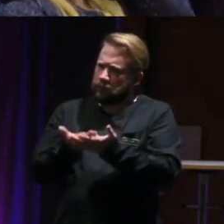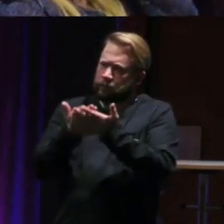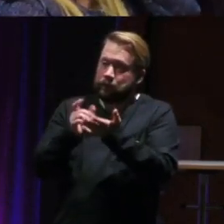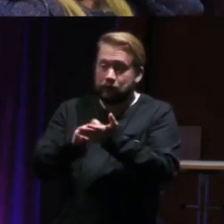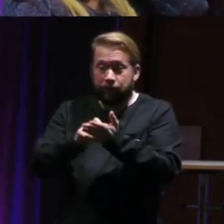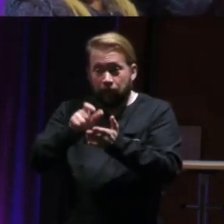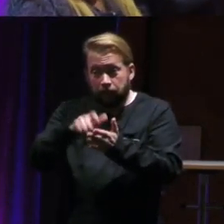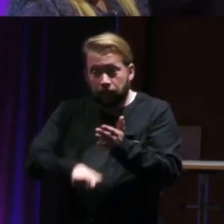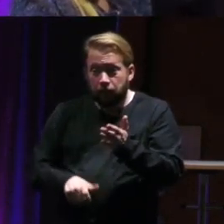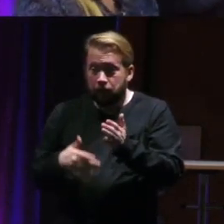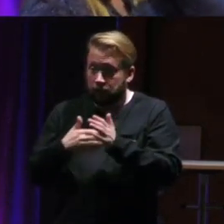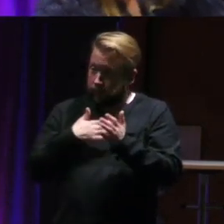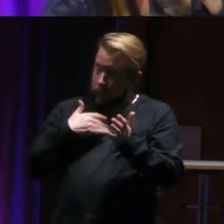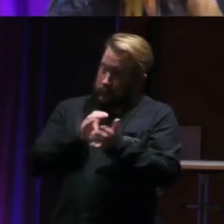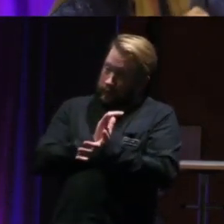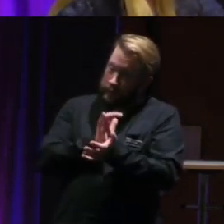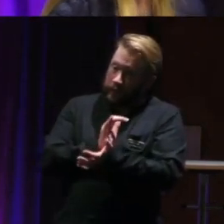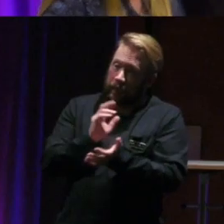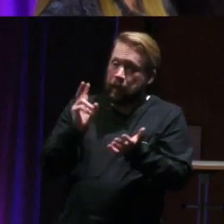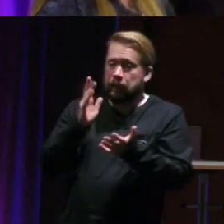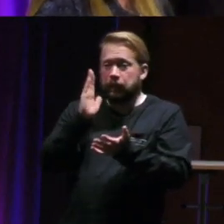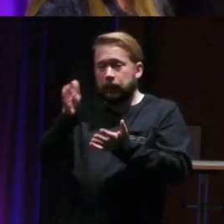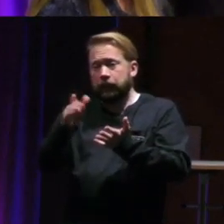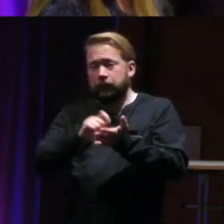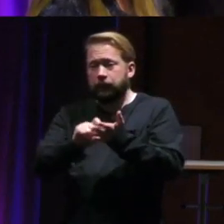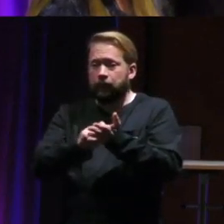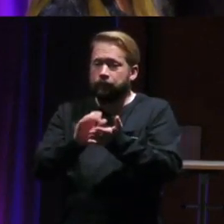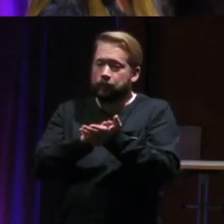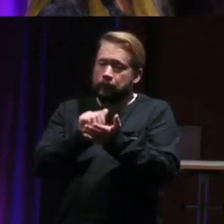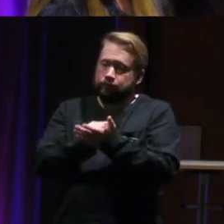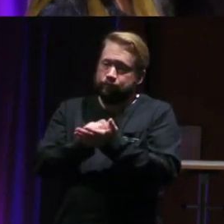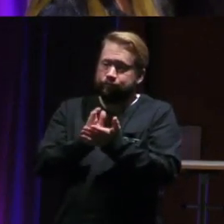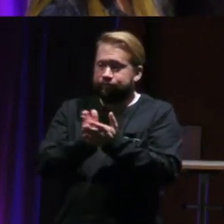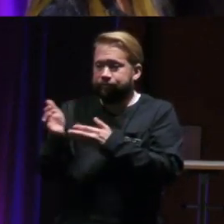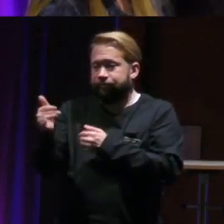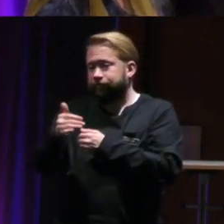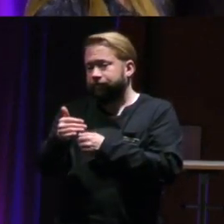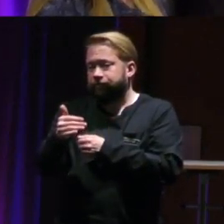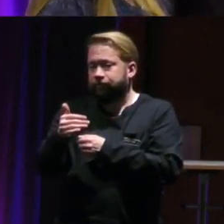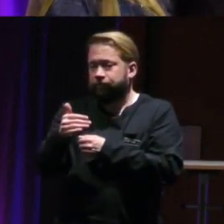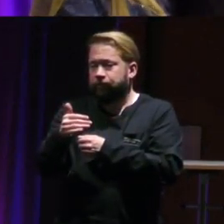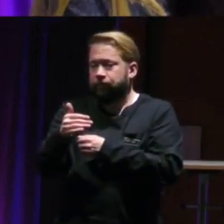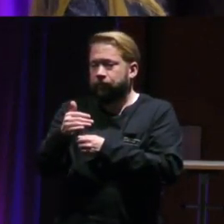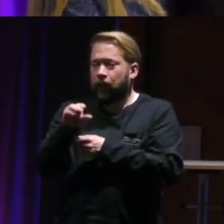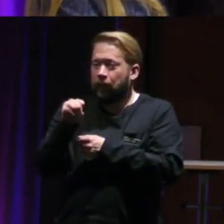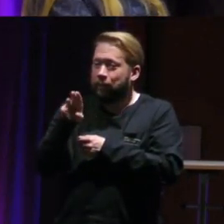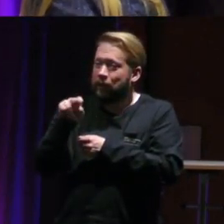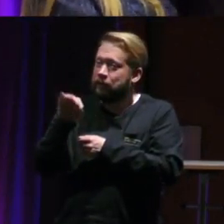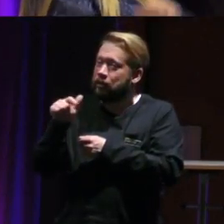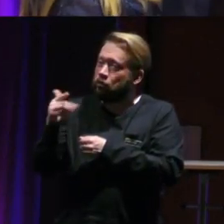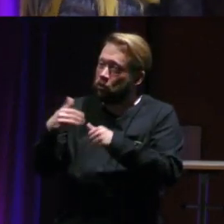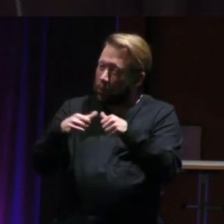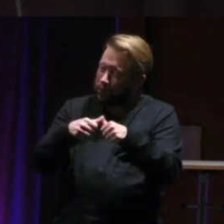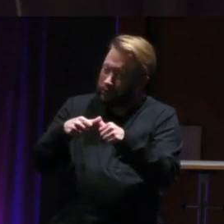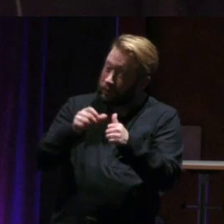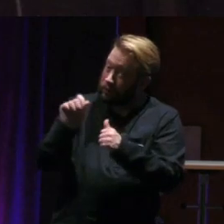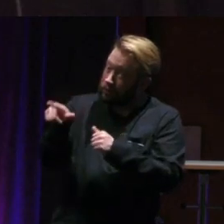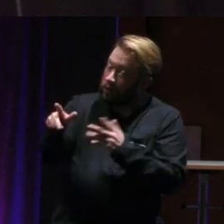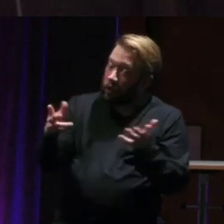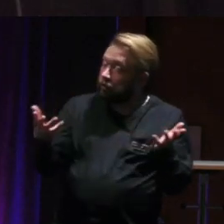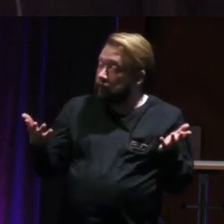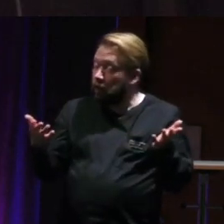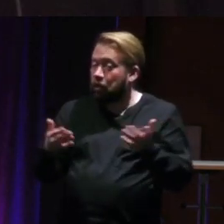in the newspaper or directly writing letters to them through Amnesty International, whatever? Well, I will be happy if you guys will help Media